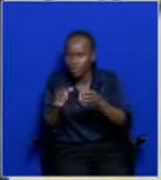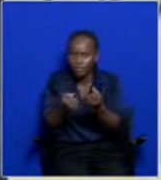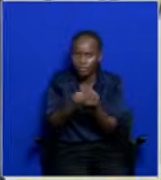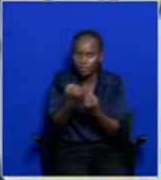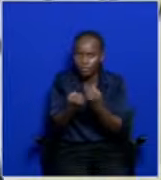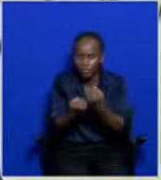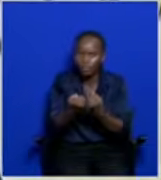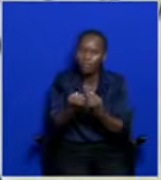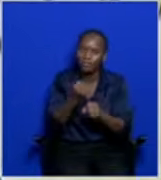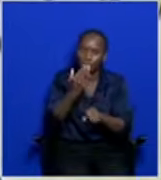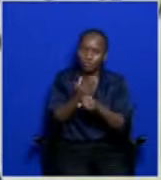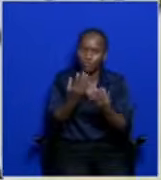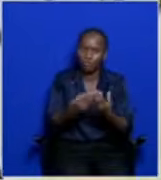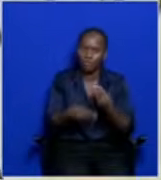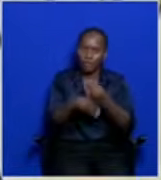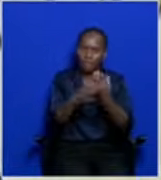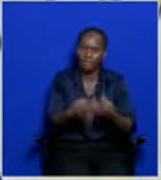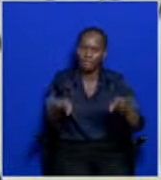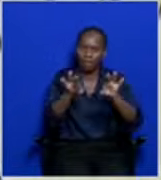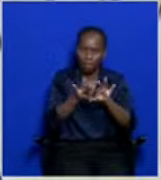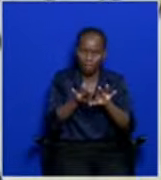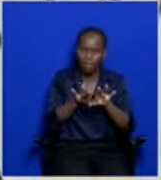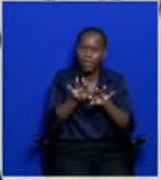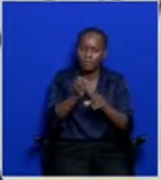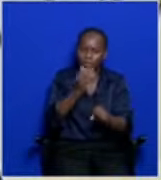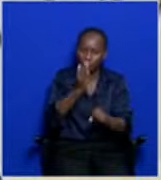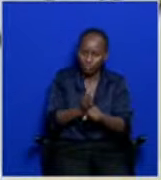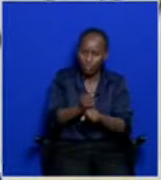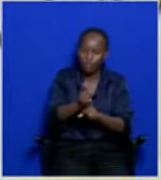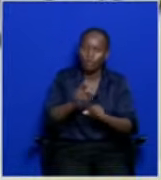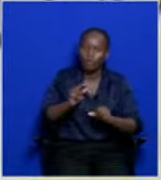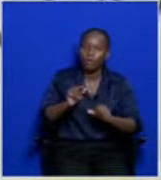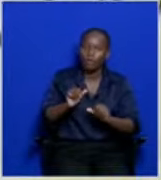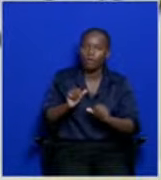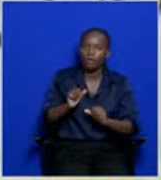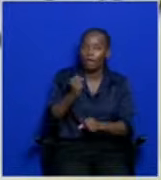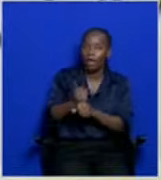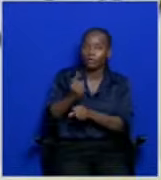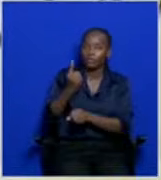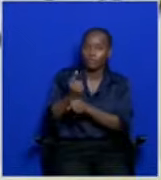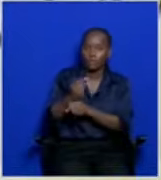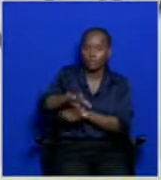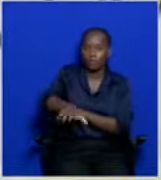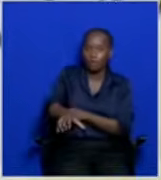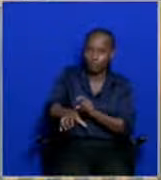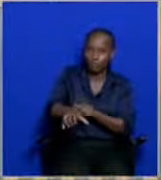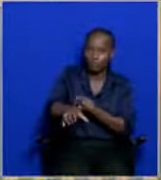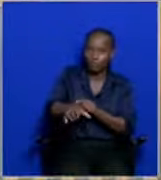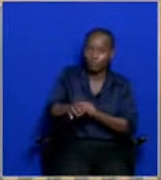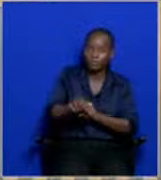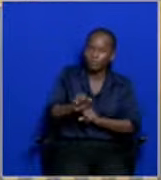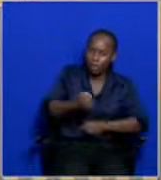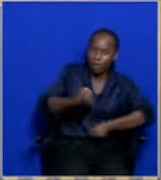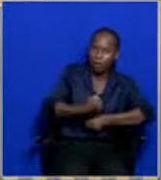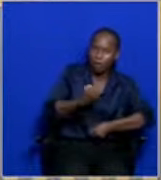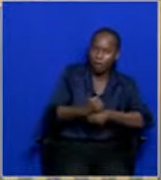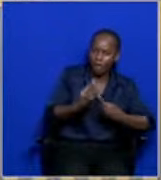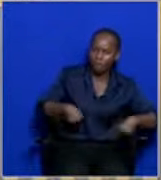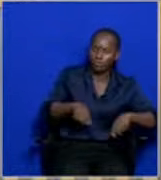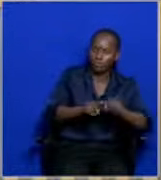the inhabitants of Gauteng province. I thank you. Thank you for that